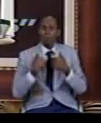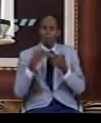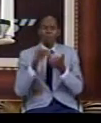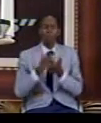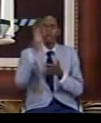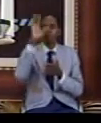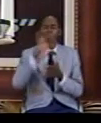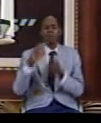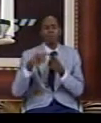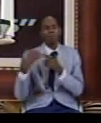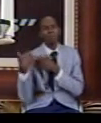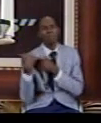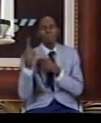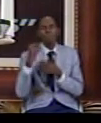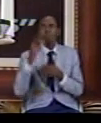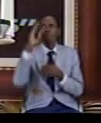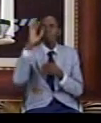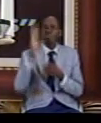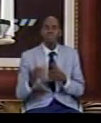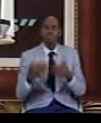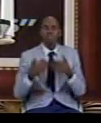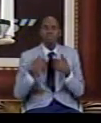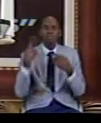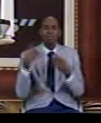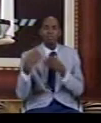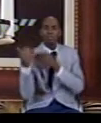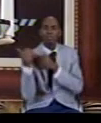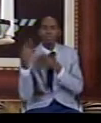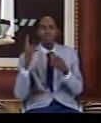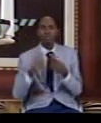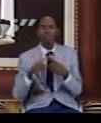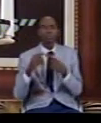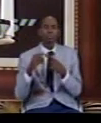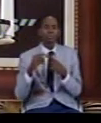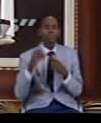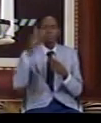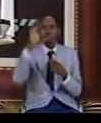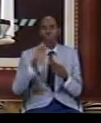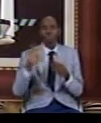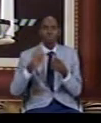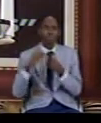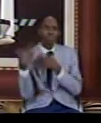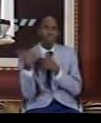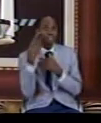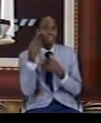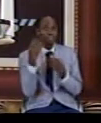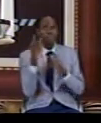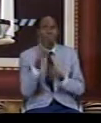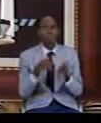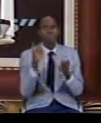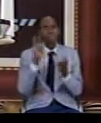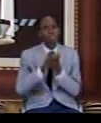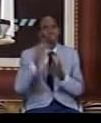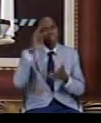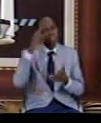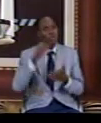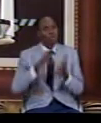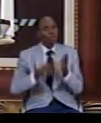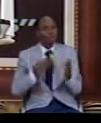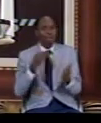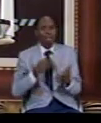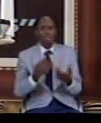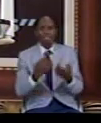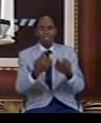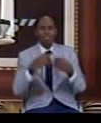bear. The minister has a cross to bear. And this is what happens. You know, there are people that think that once I come into